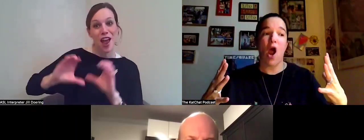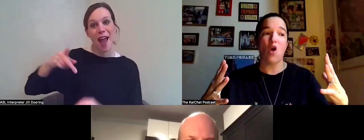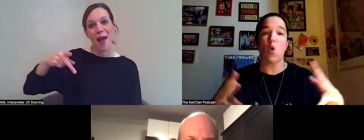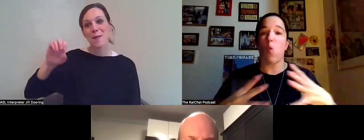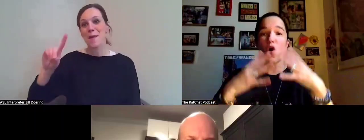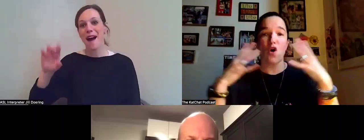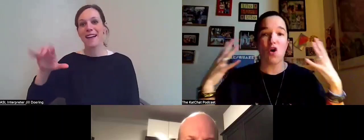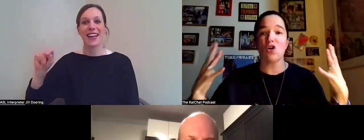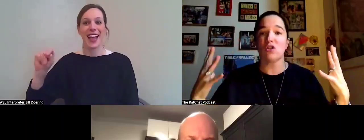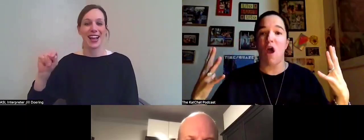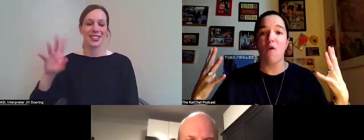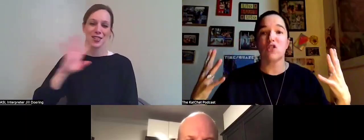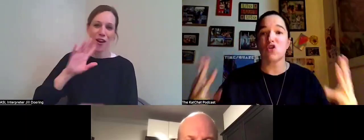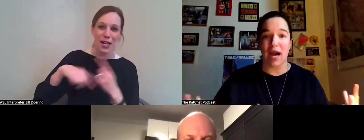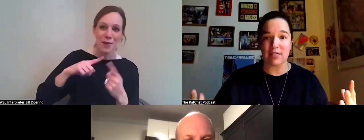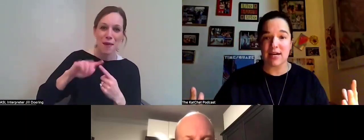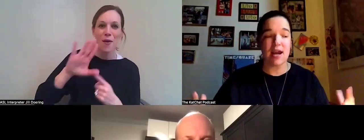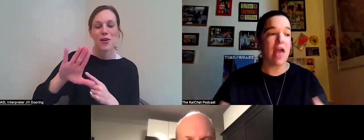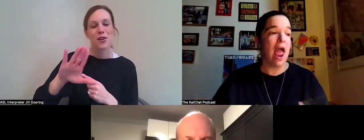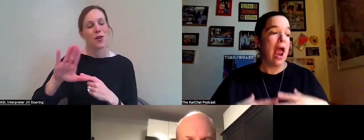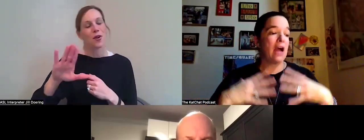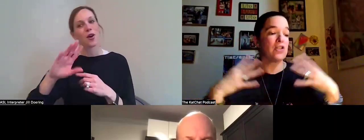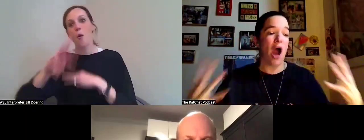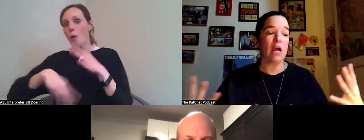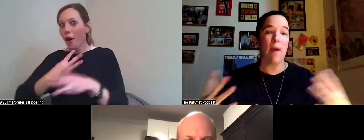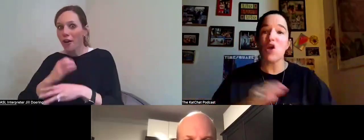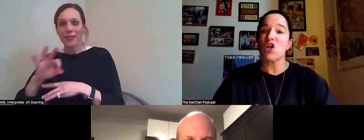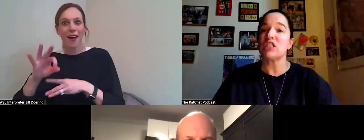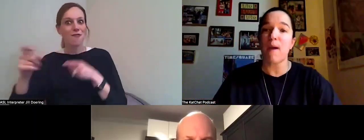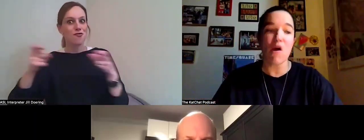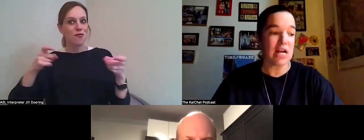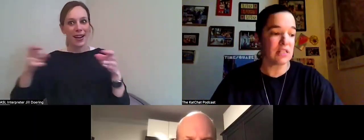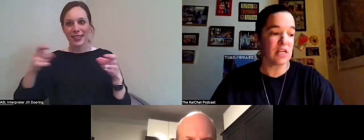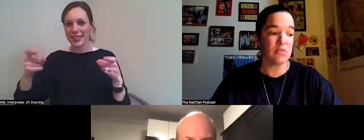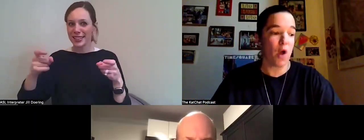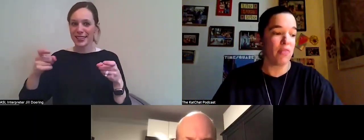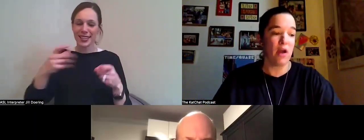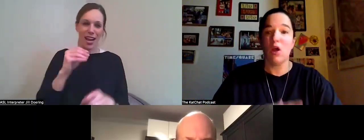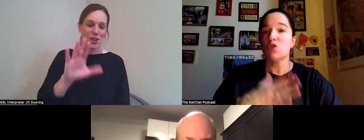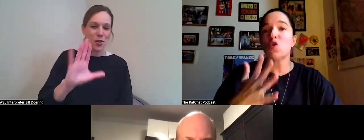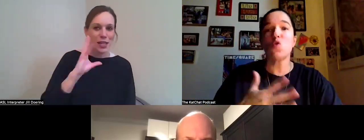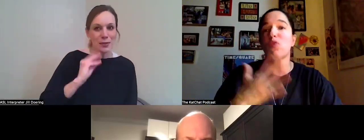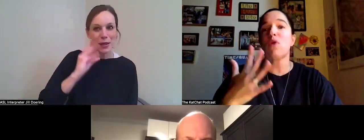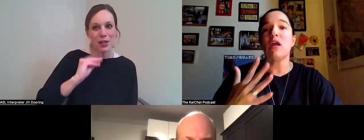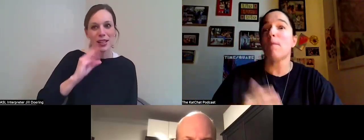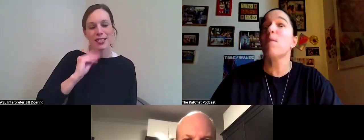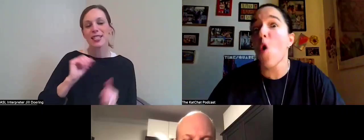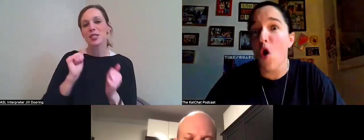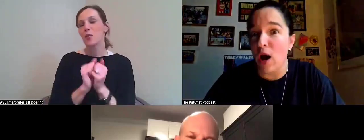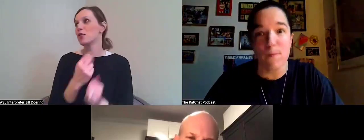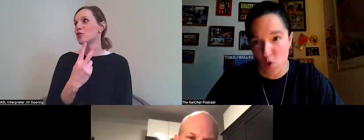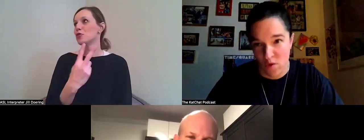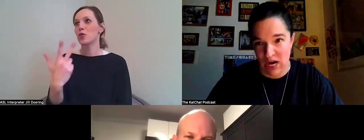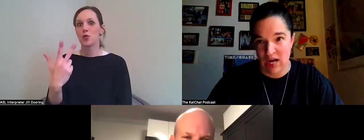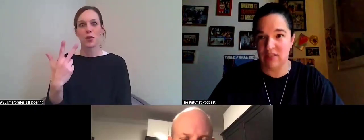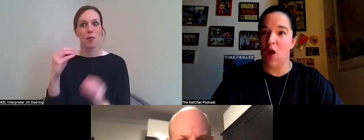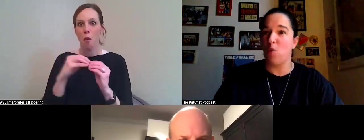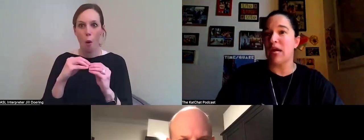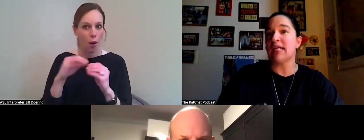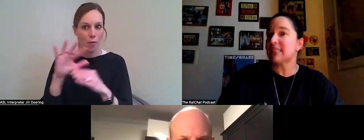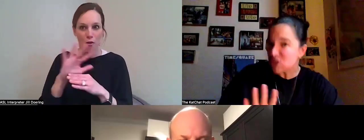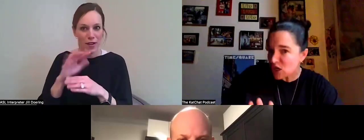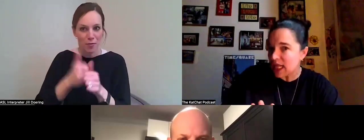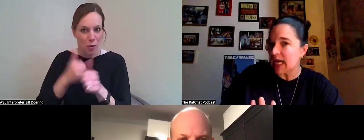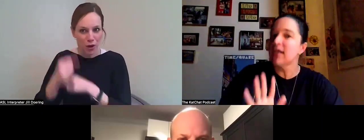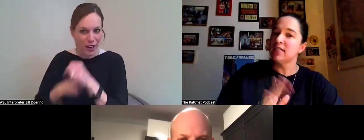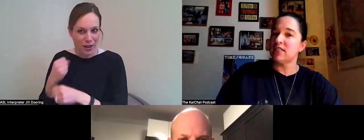talking about your world of directing, and talking about your experiences with two, three, or more movies that